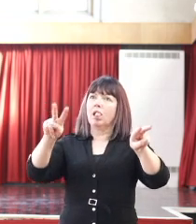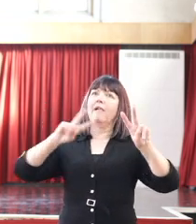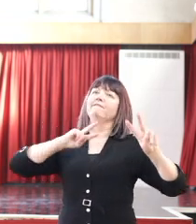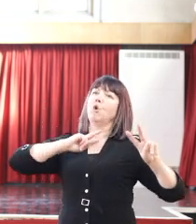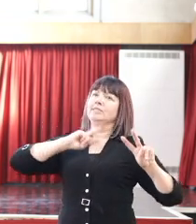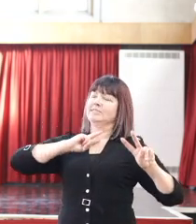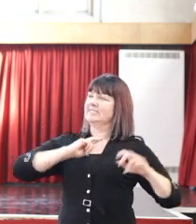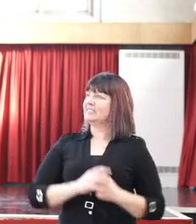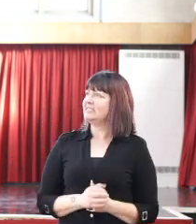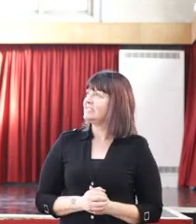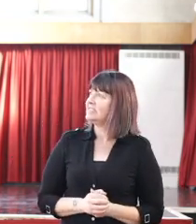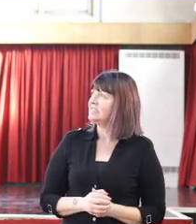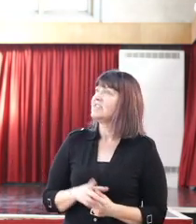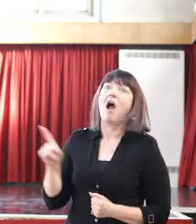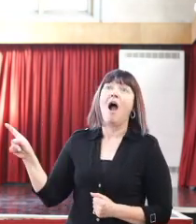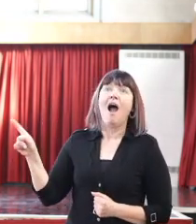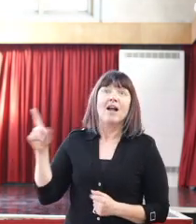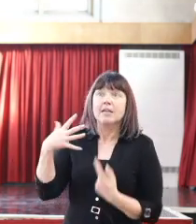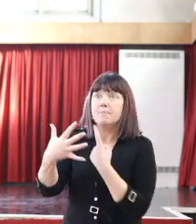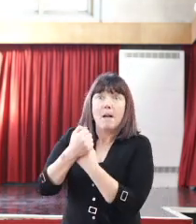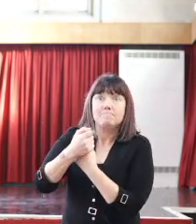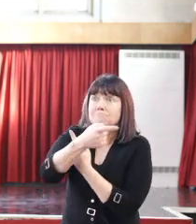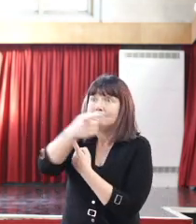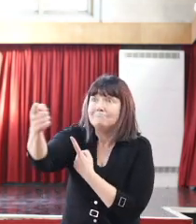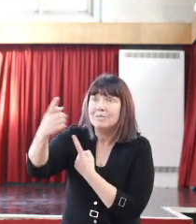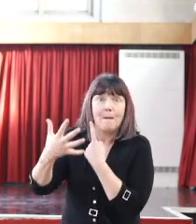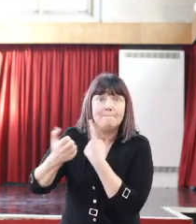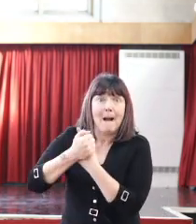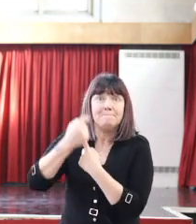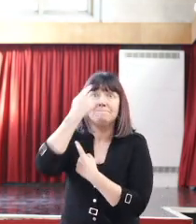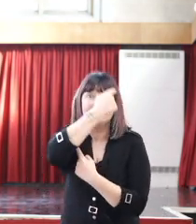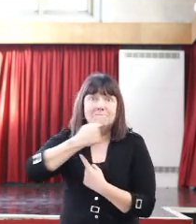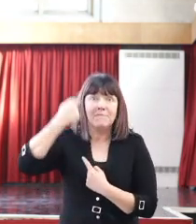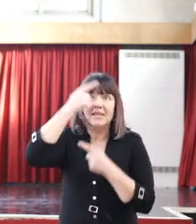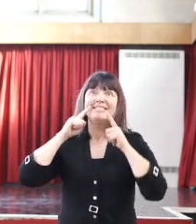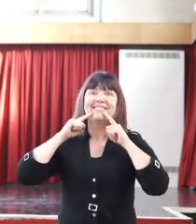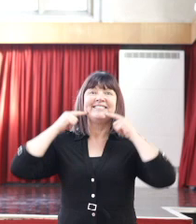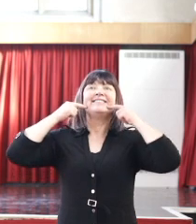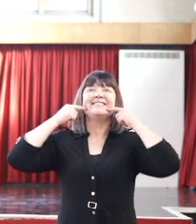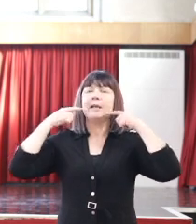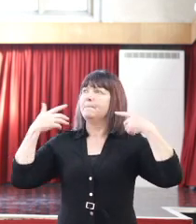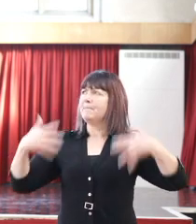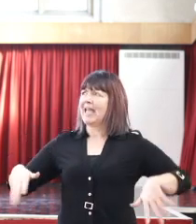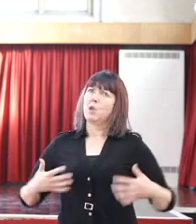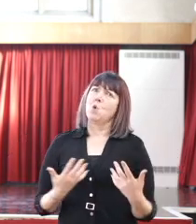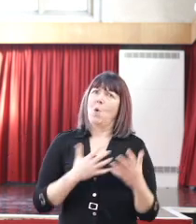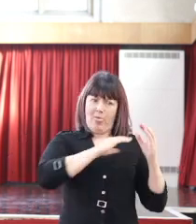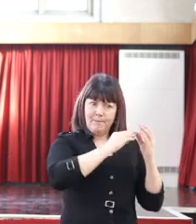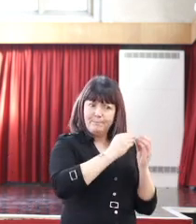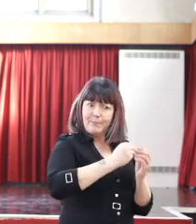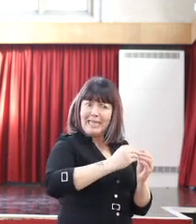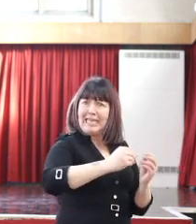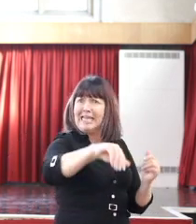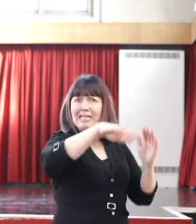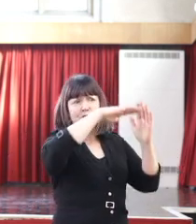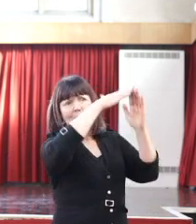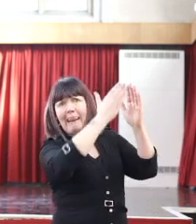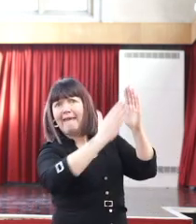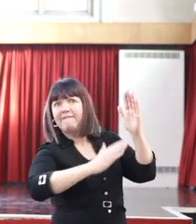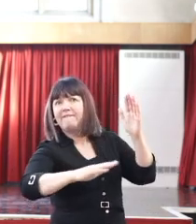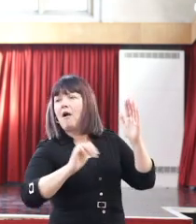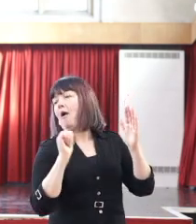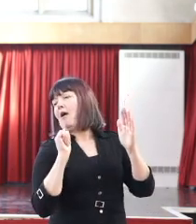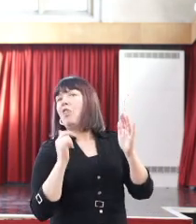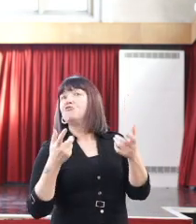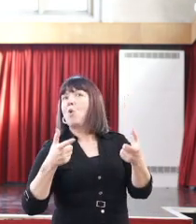That picture is a big, you can see the big smiley there, hopefully. So I did that on a cliff on a beach during lockdown, so it